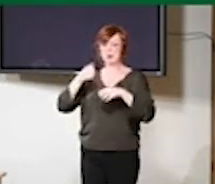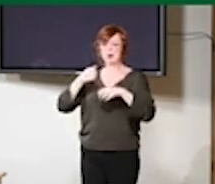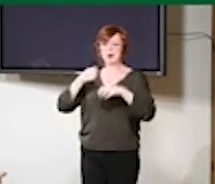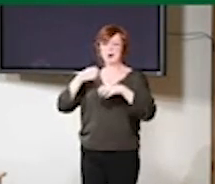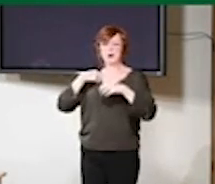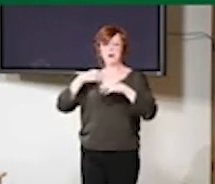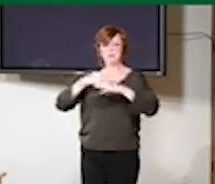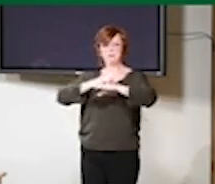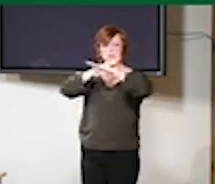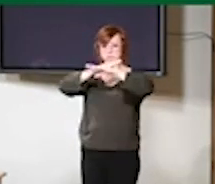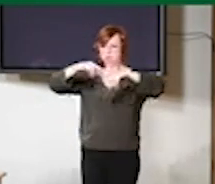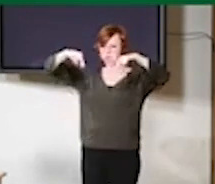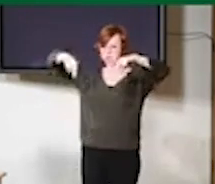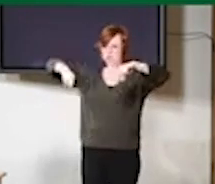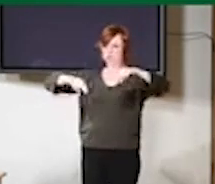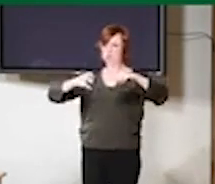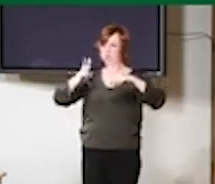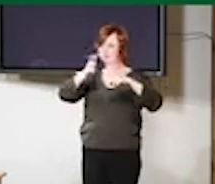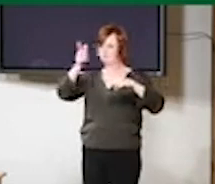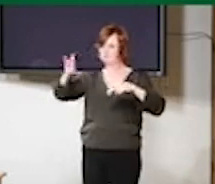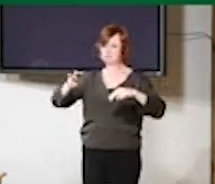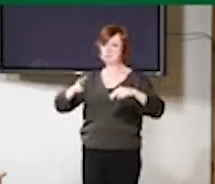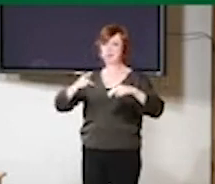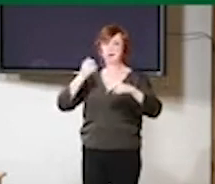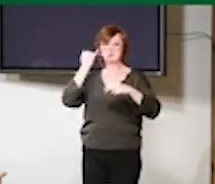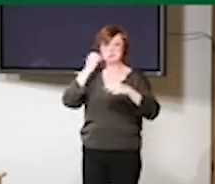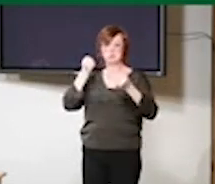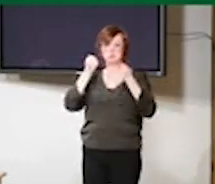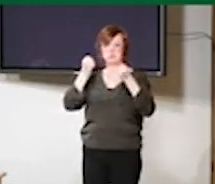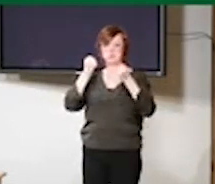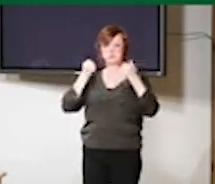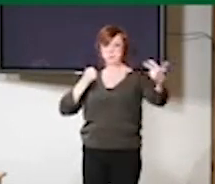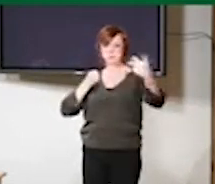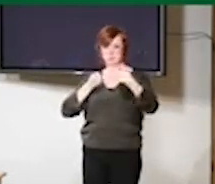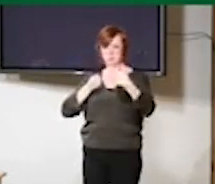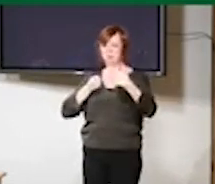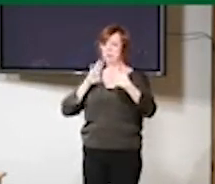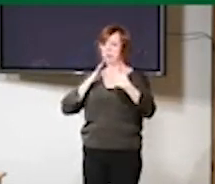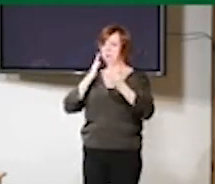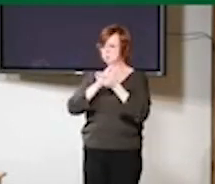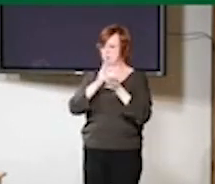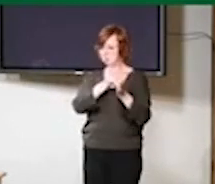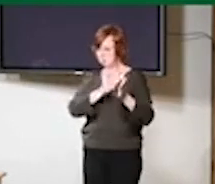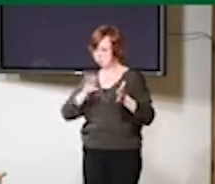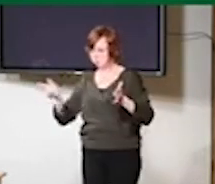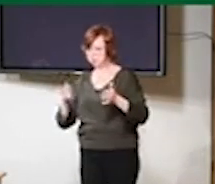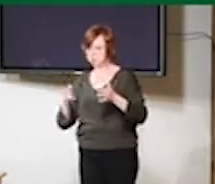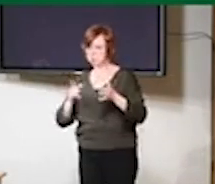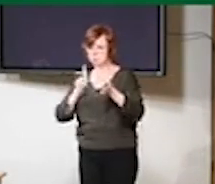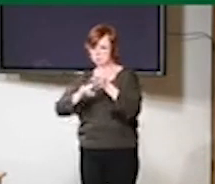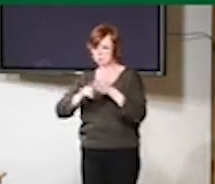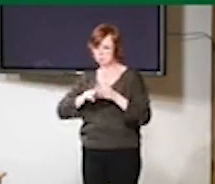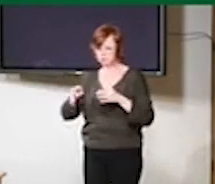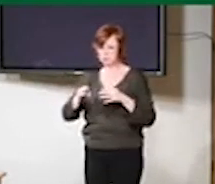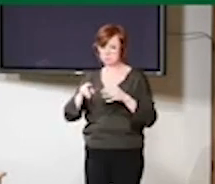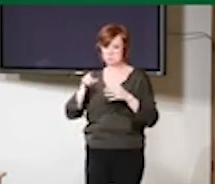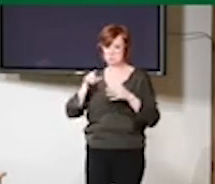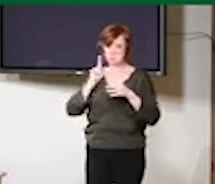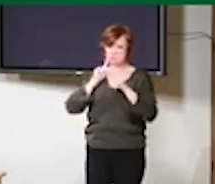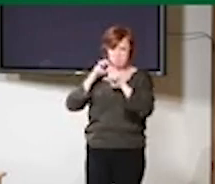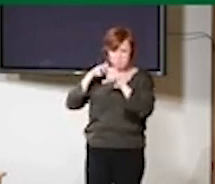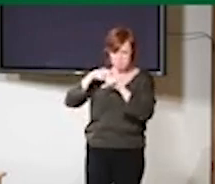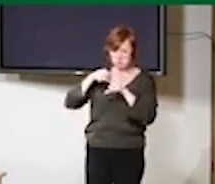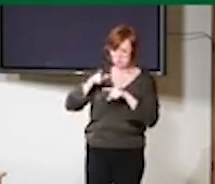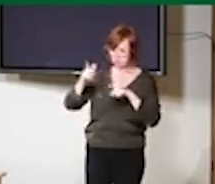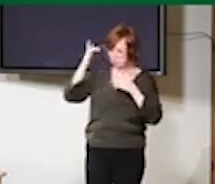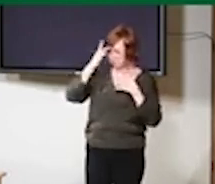showing any symptoms. What are your thoughts on this move, and has Saskatchewan considered doing this at all? Not to this point. We haven't considered